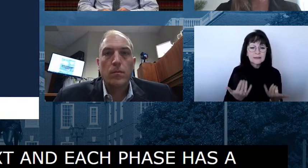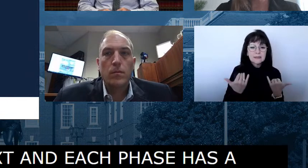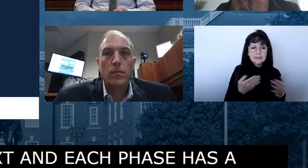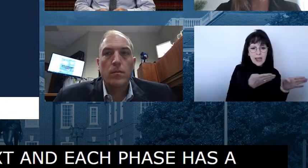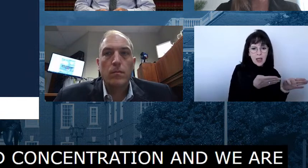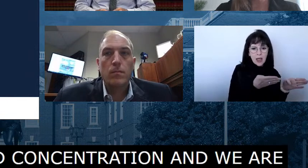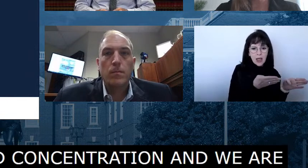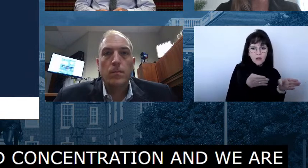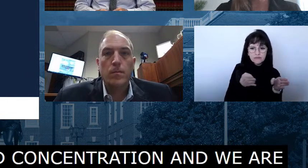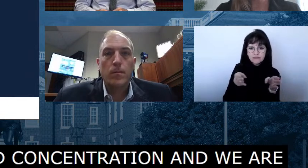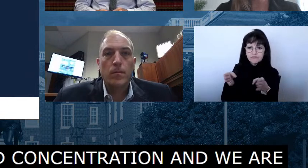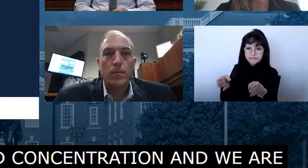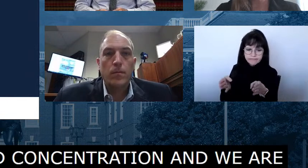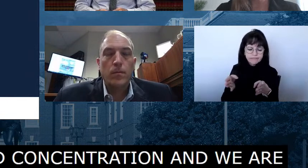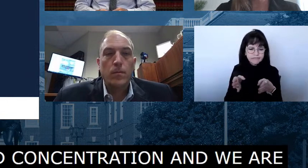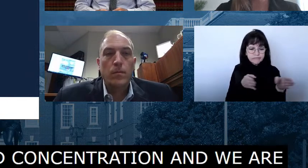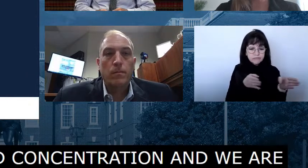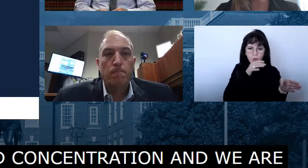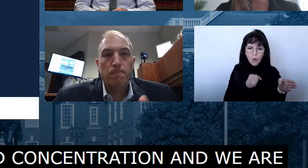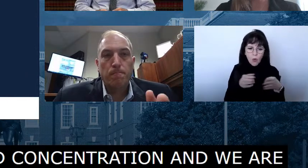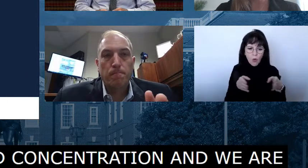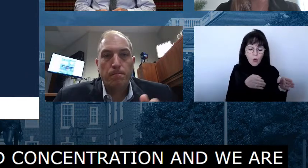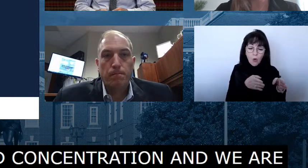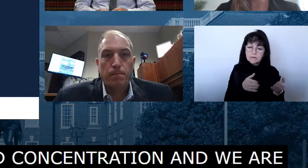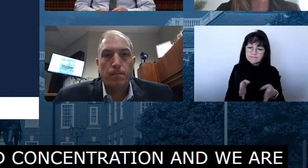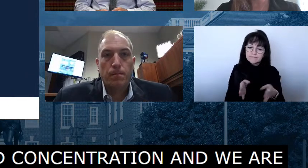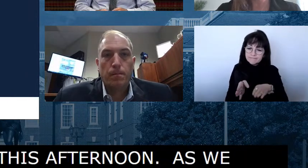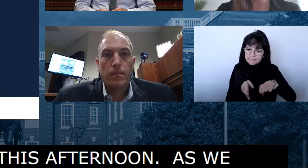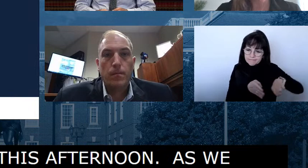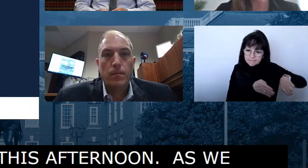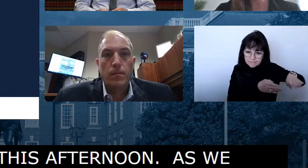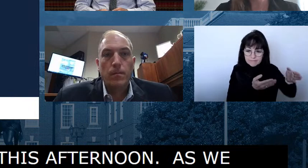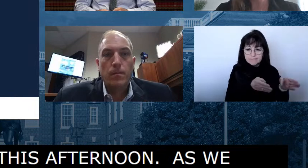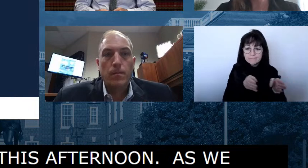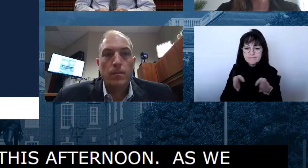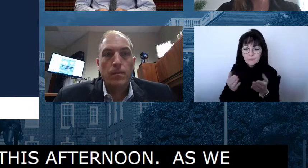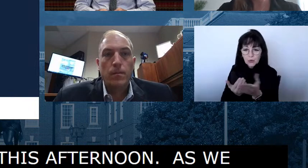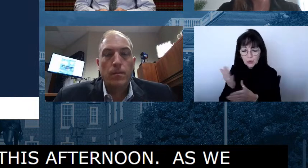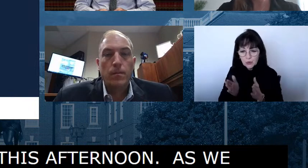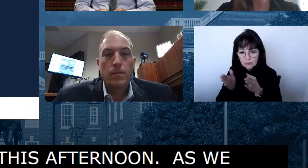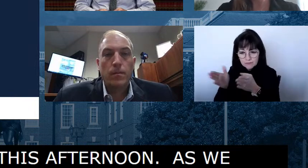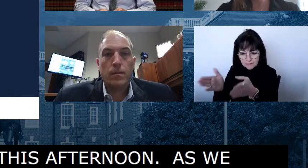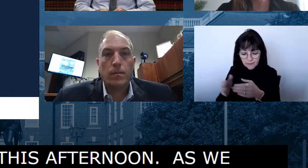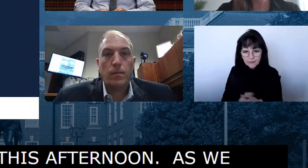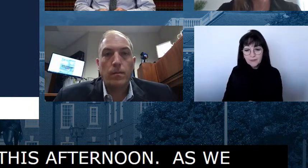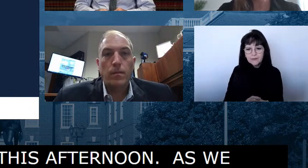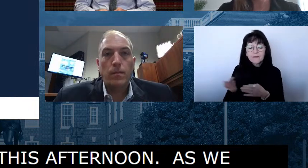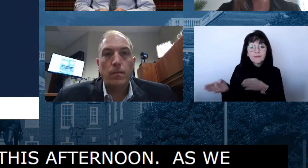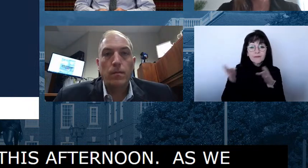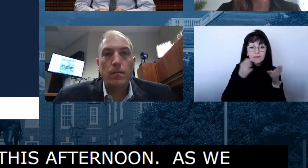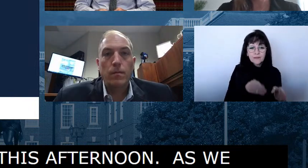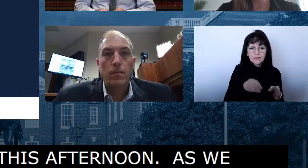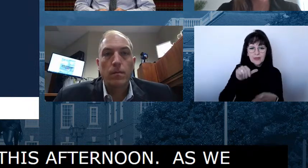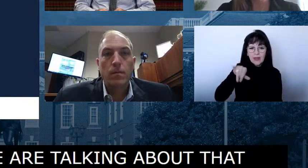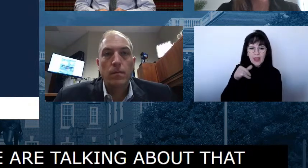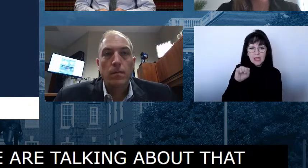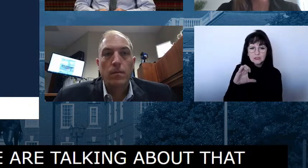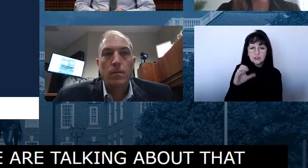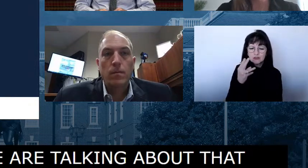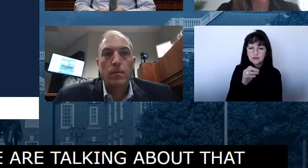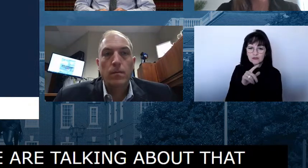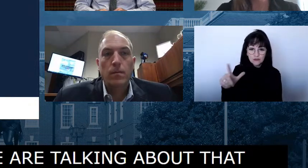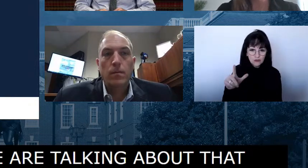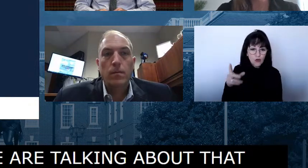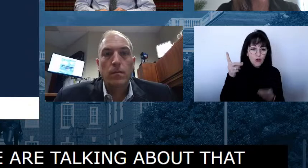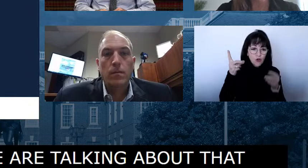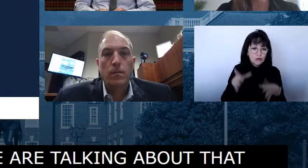by the data. We've got AJ Shaw, who's our director of the Delaware Emergency Management Agency, and AJ